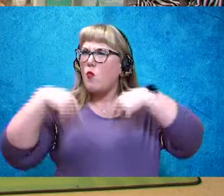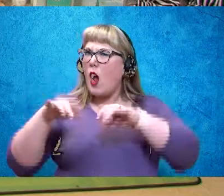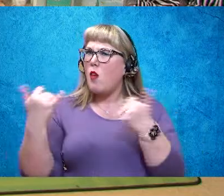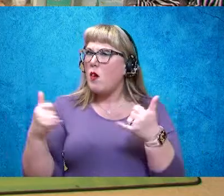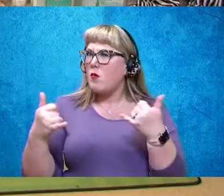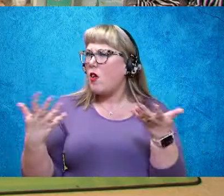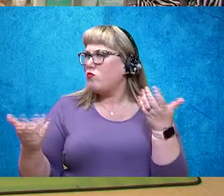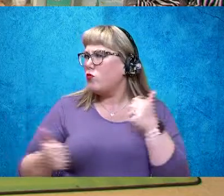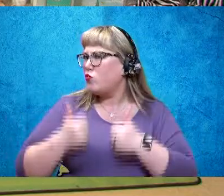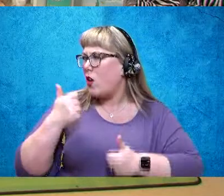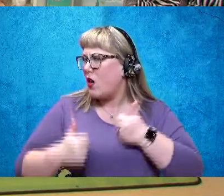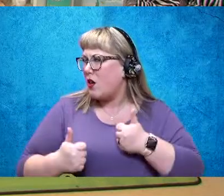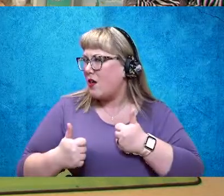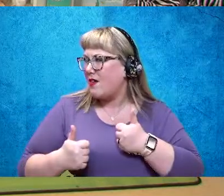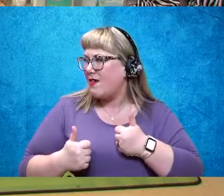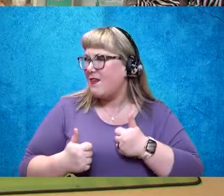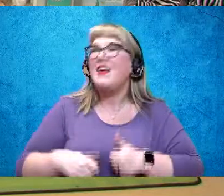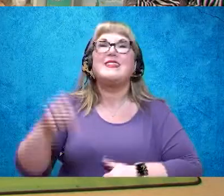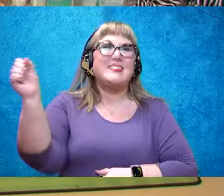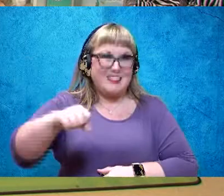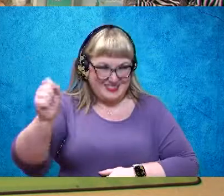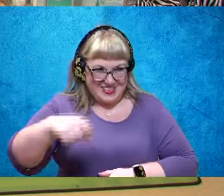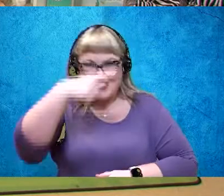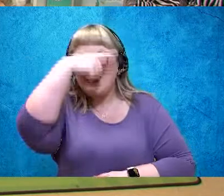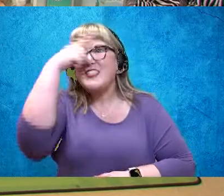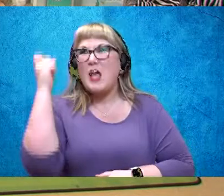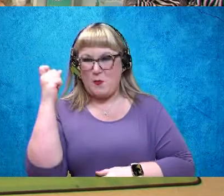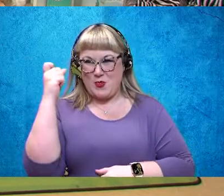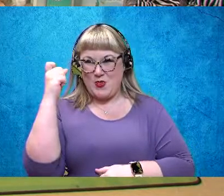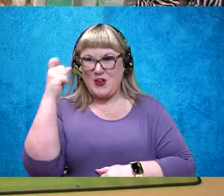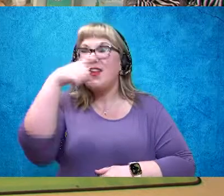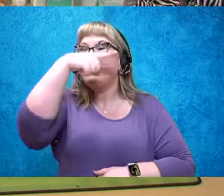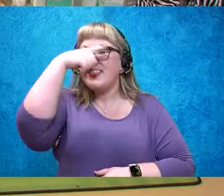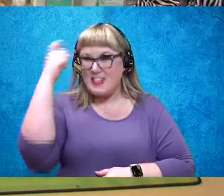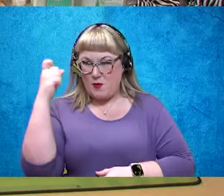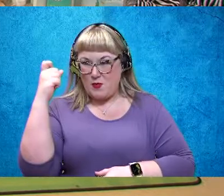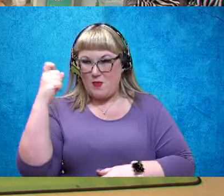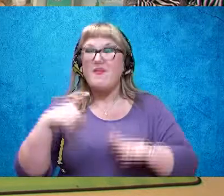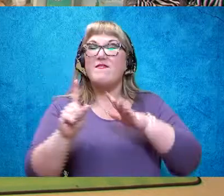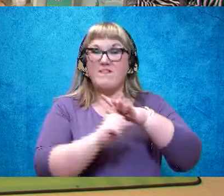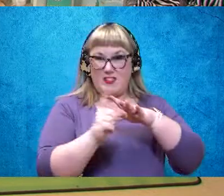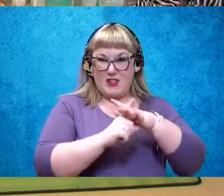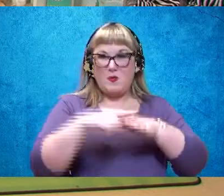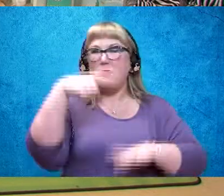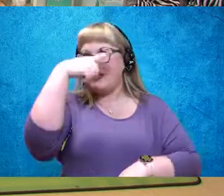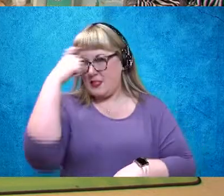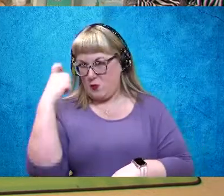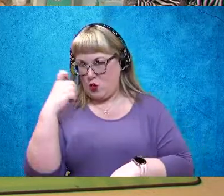You're right. Summer. It's warm outside, so we get to wear flip-flops during the summer.